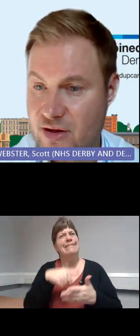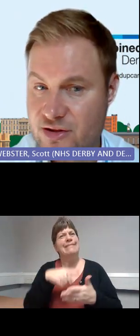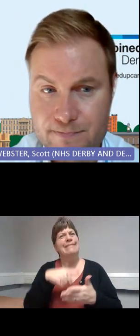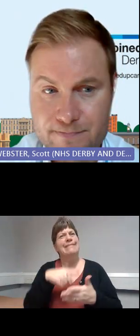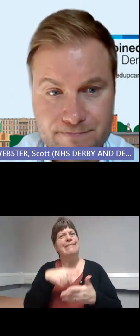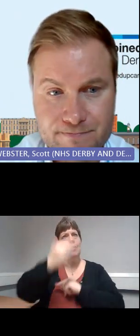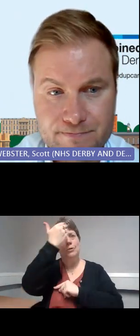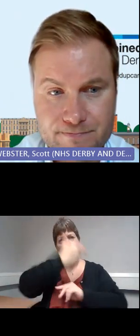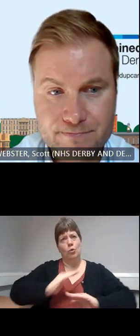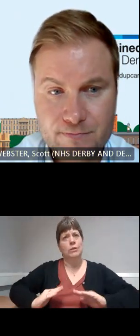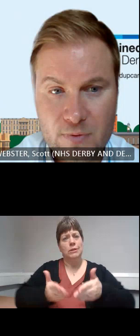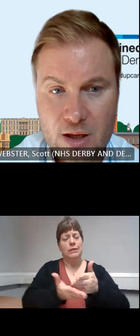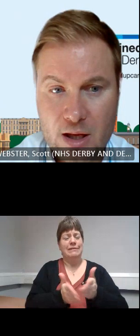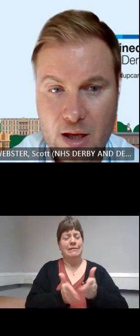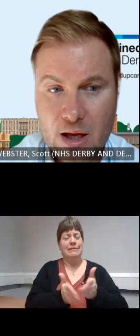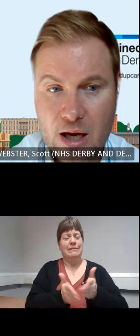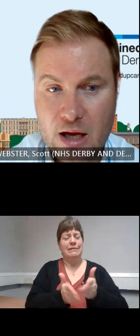stroke service,